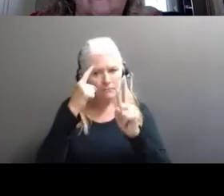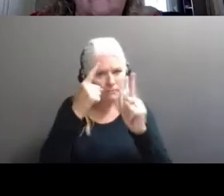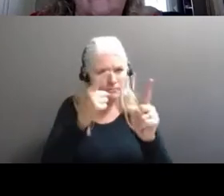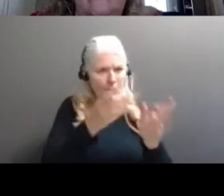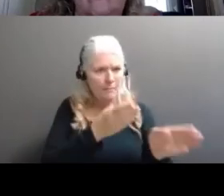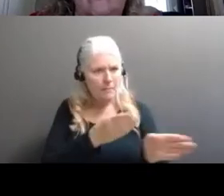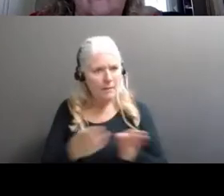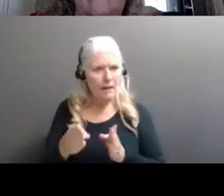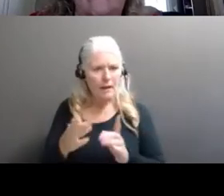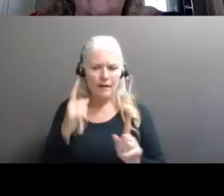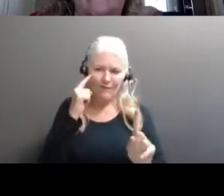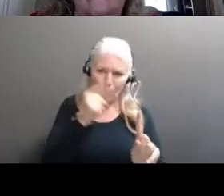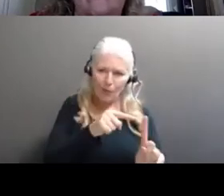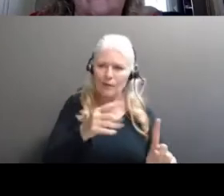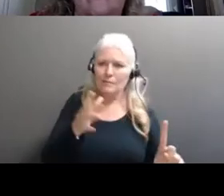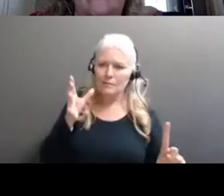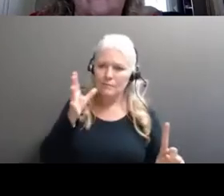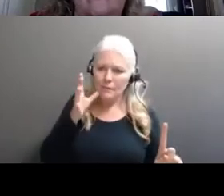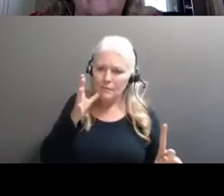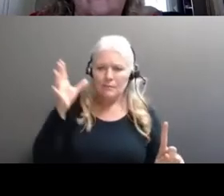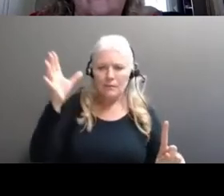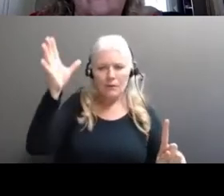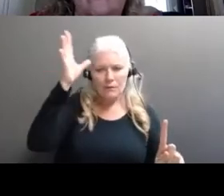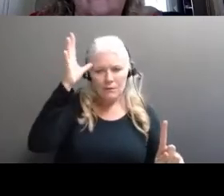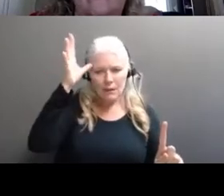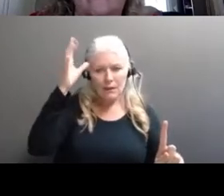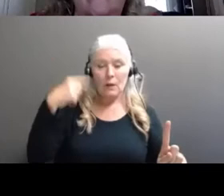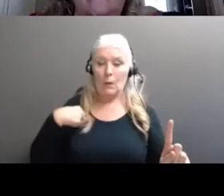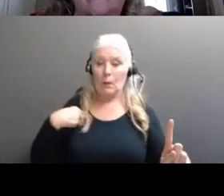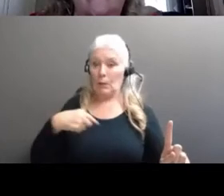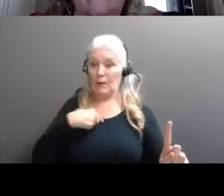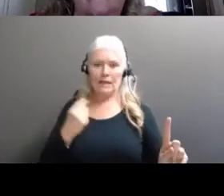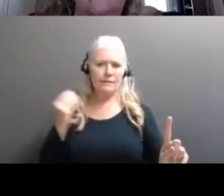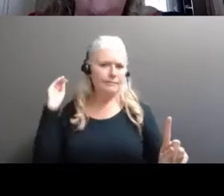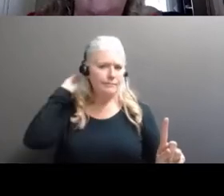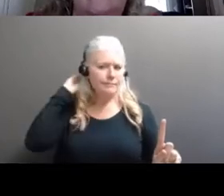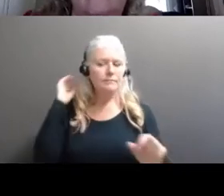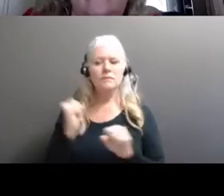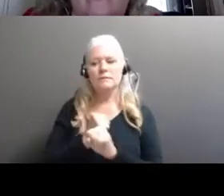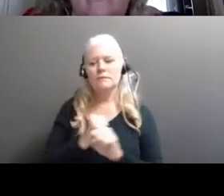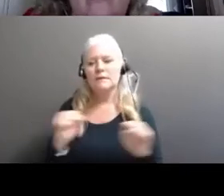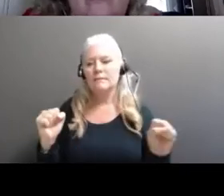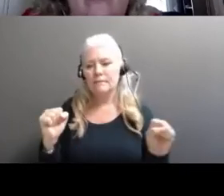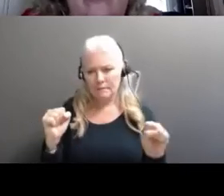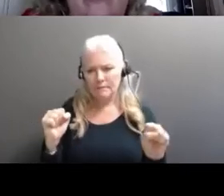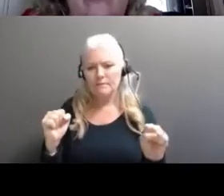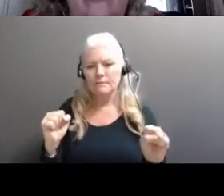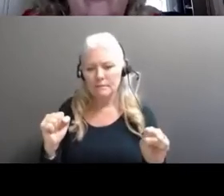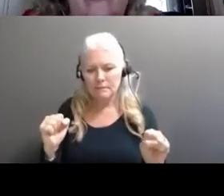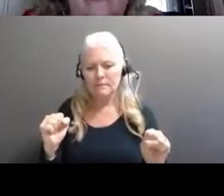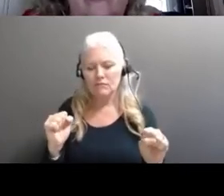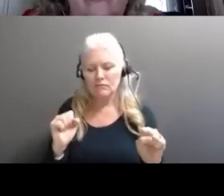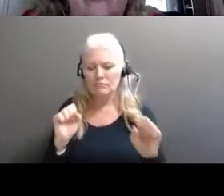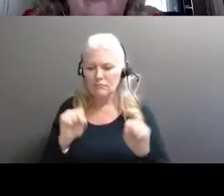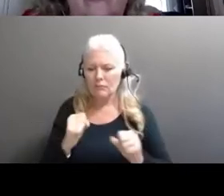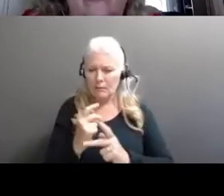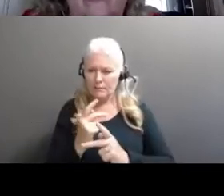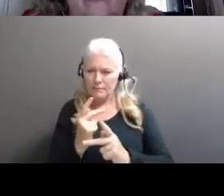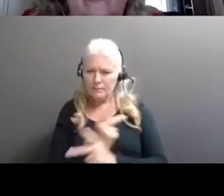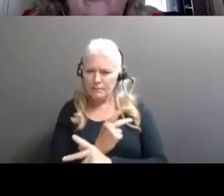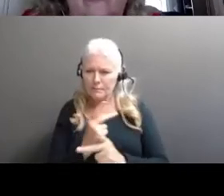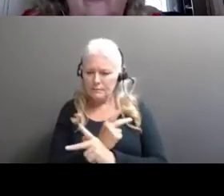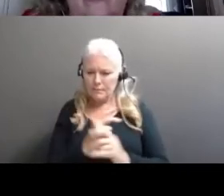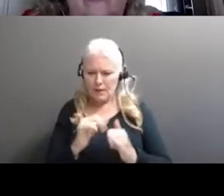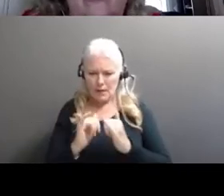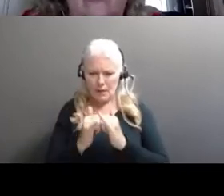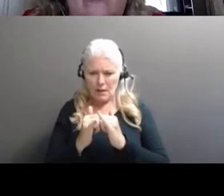in our minds for sure, because, you know, you can think about different ways to negotiate the son